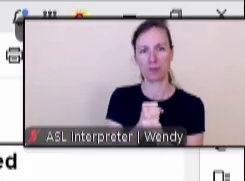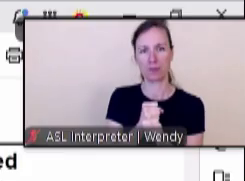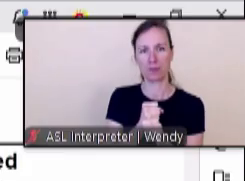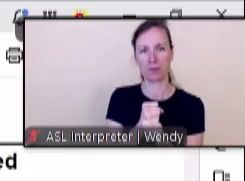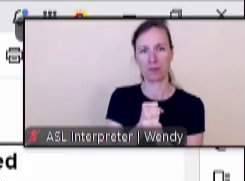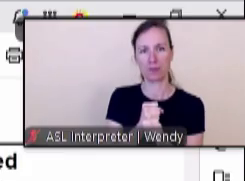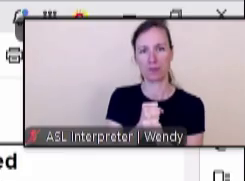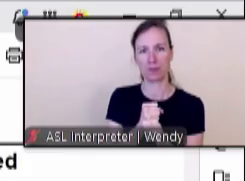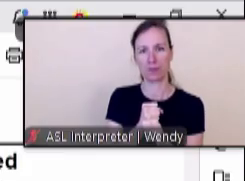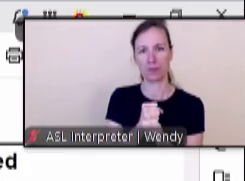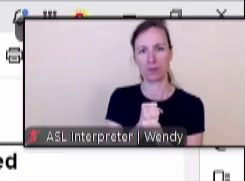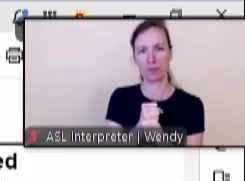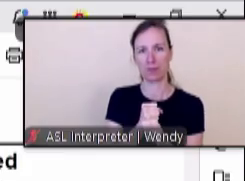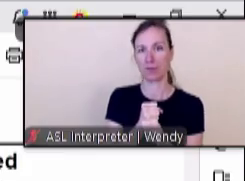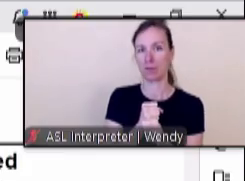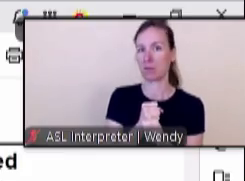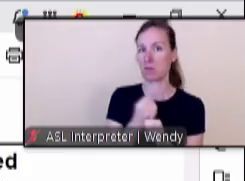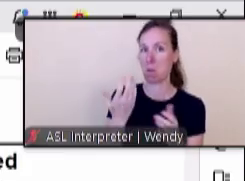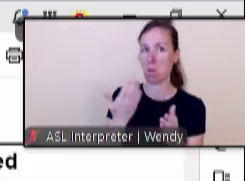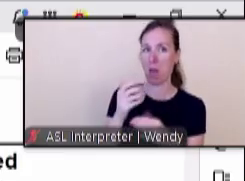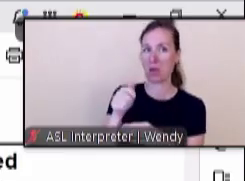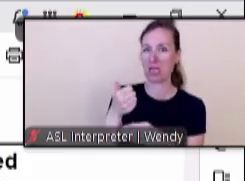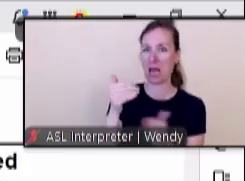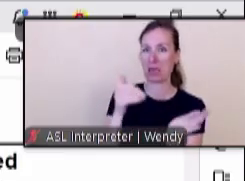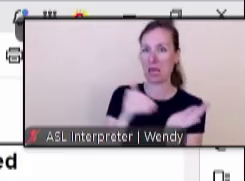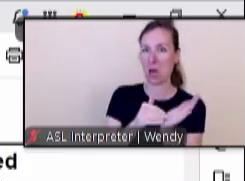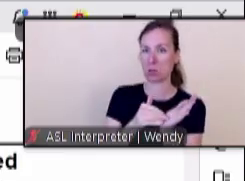Maybe 10,000, but I don't feel